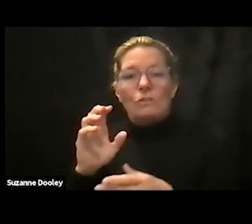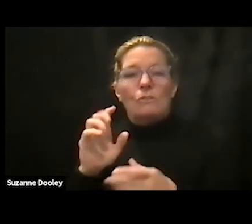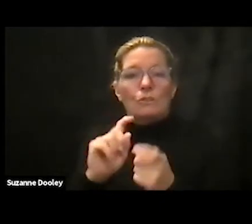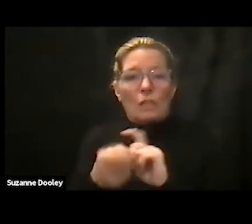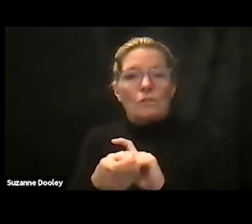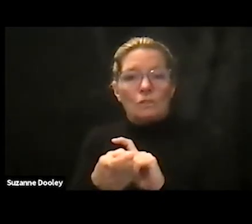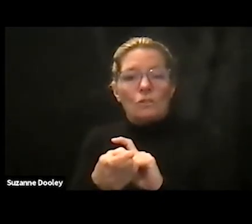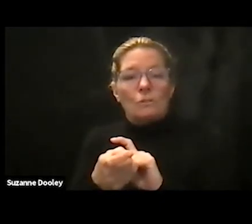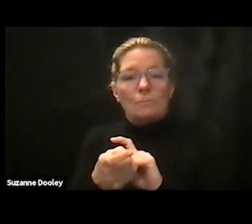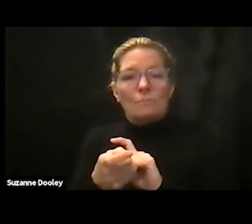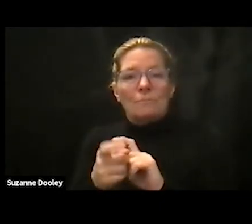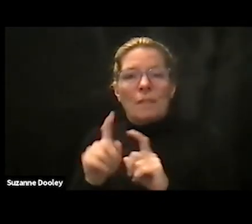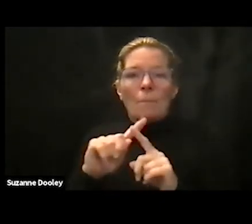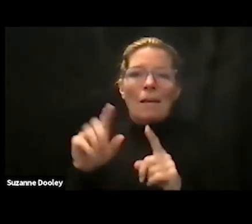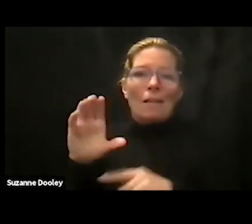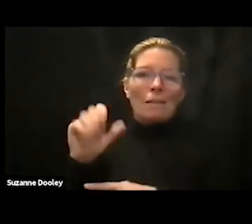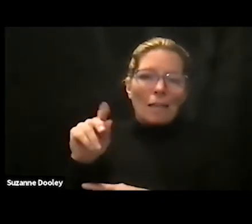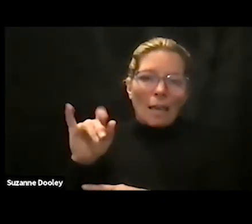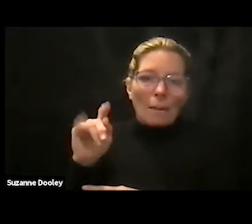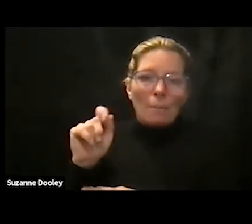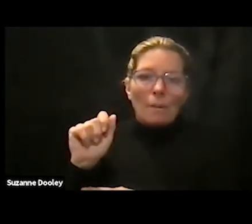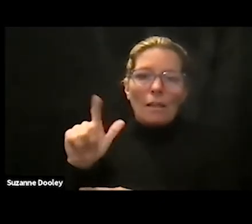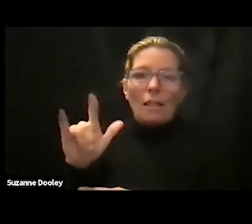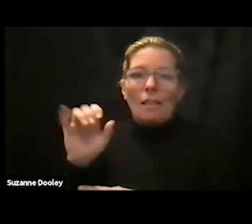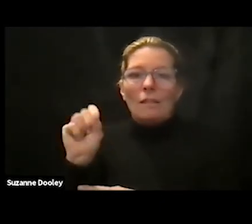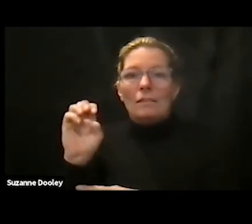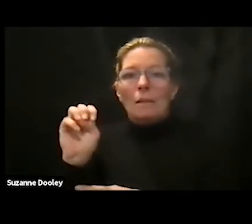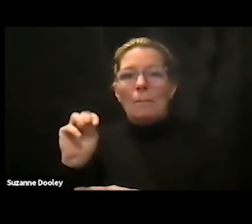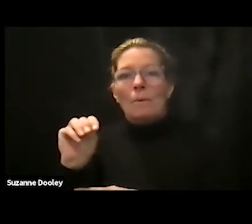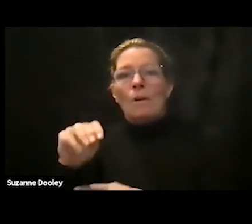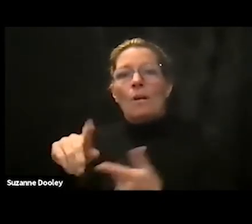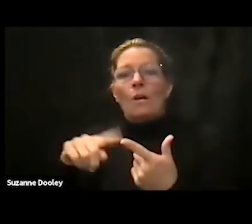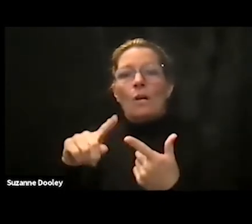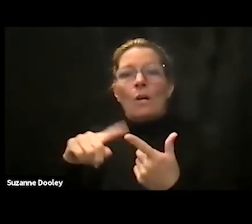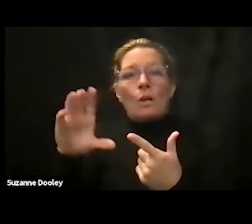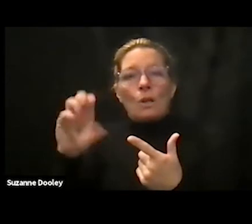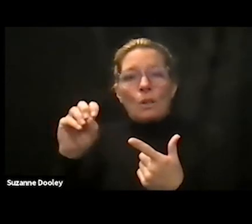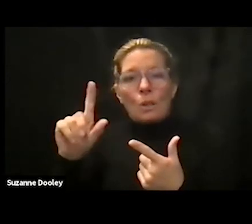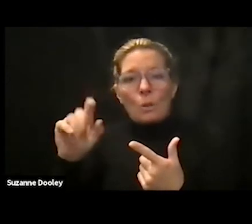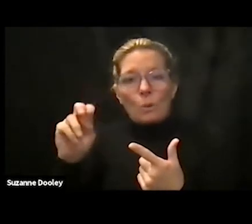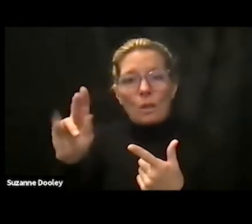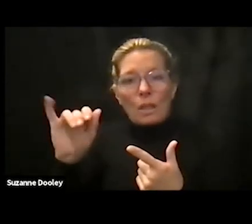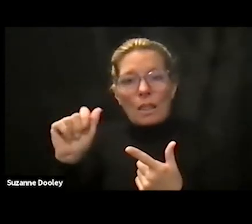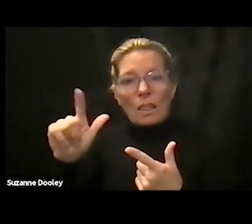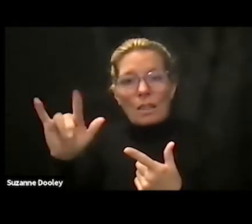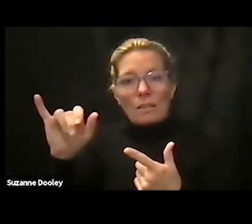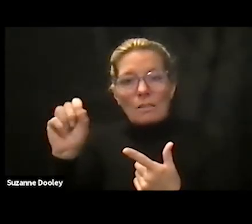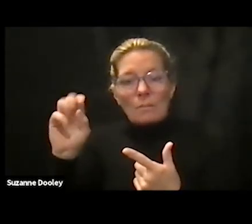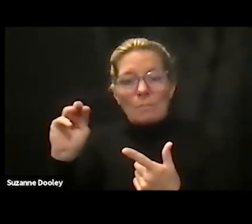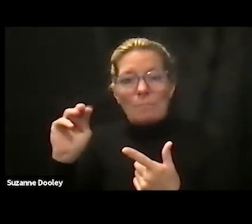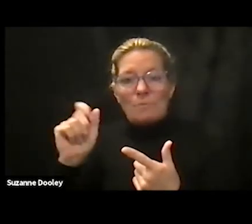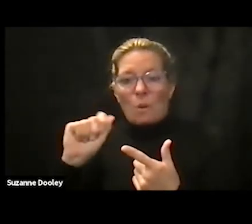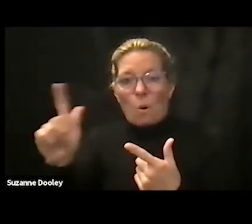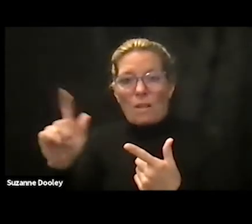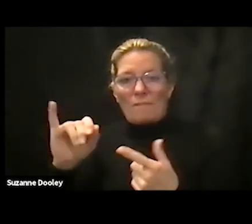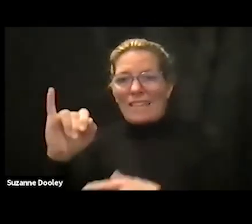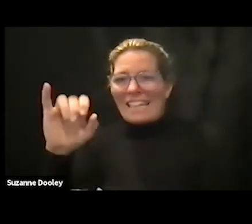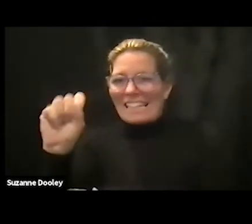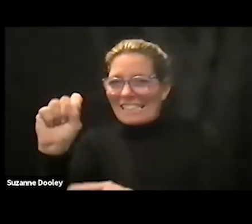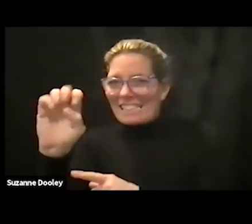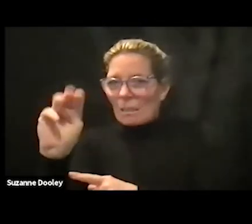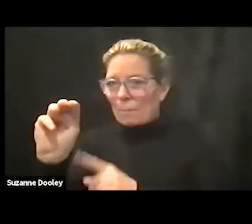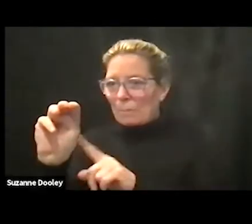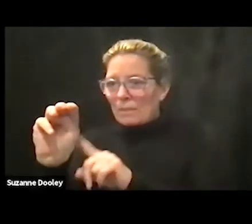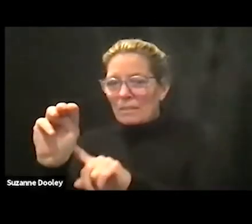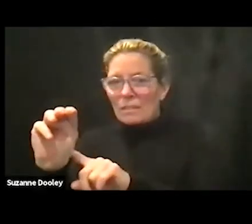know, capitalism, colonialism, all of the isms have really separated us from the land,